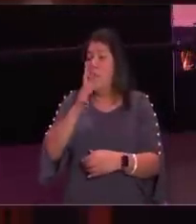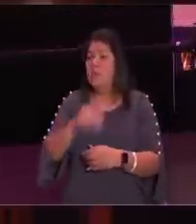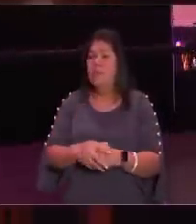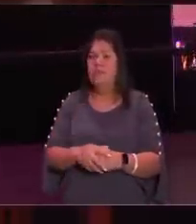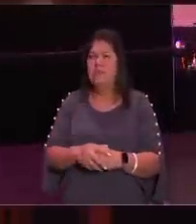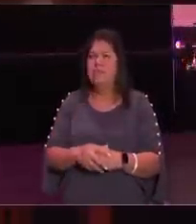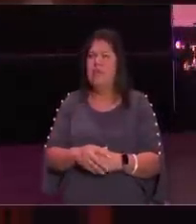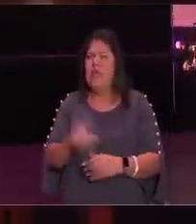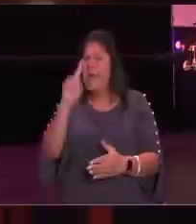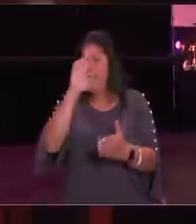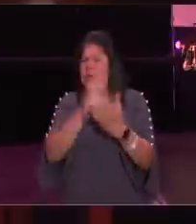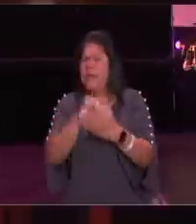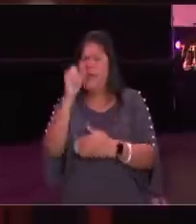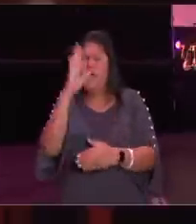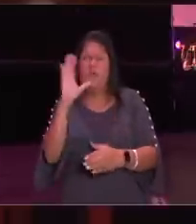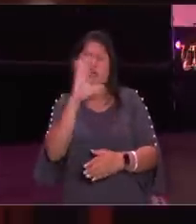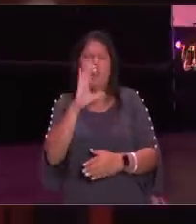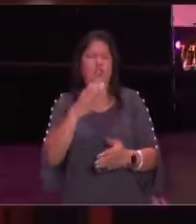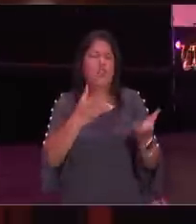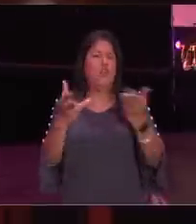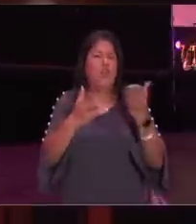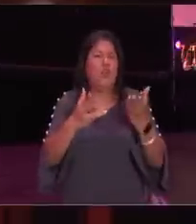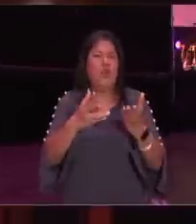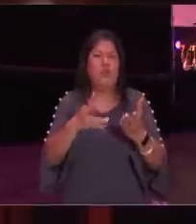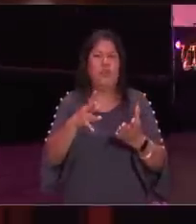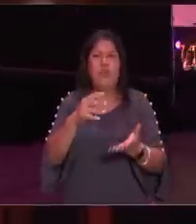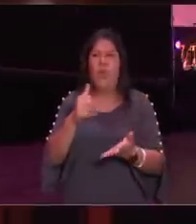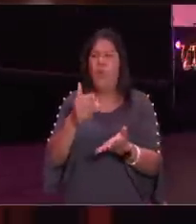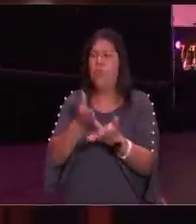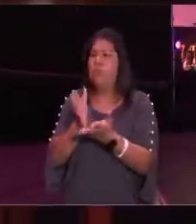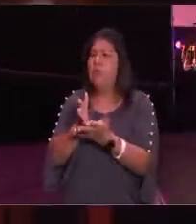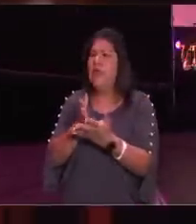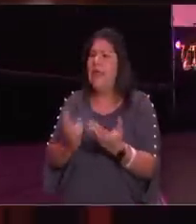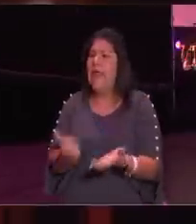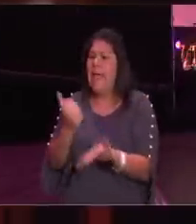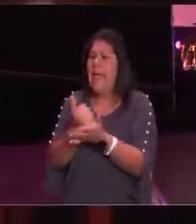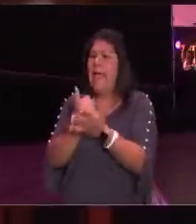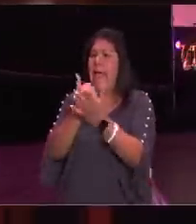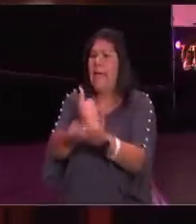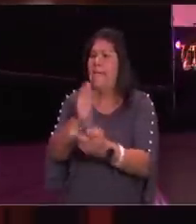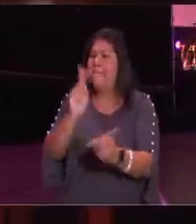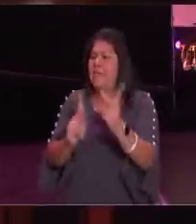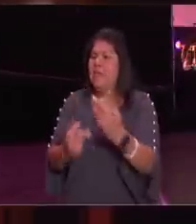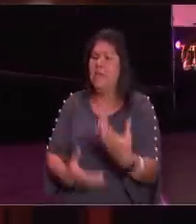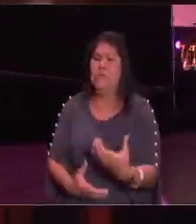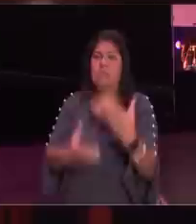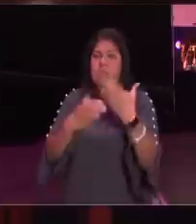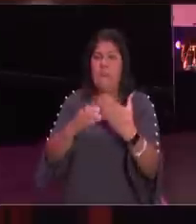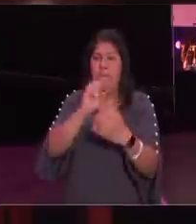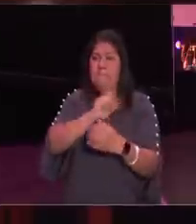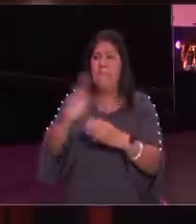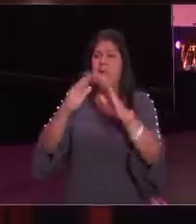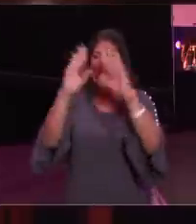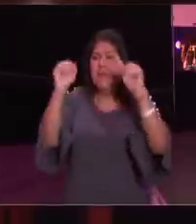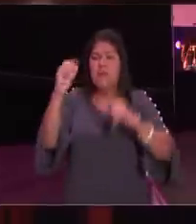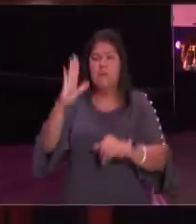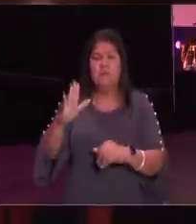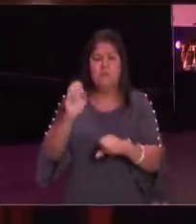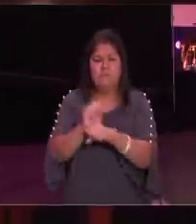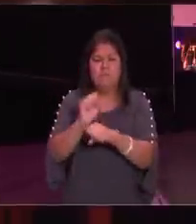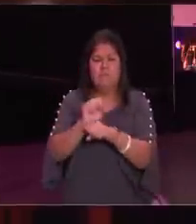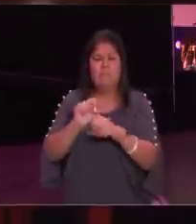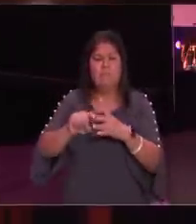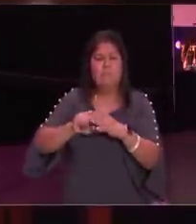believe God is looking for servants that will be willing to carry some people to their mother, to the house, back to the church. The